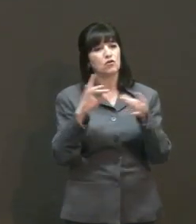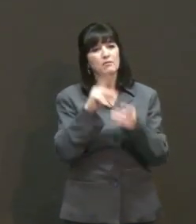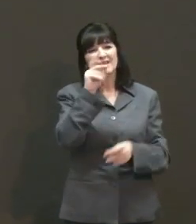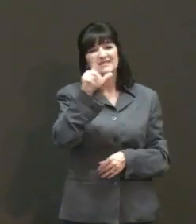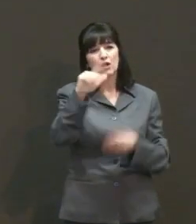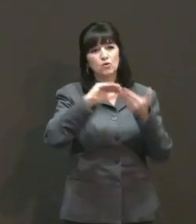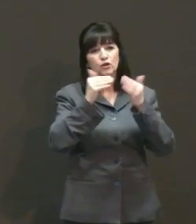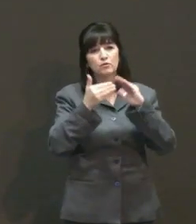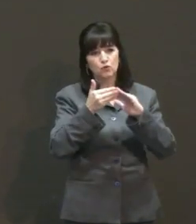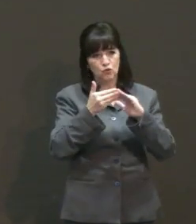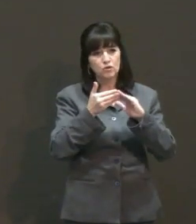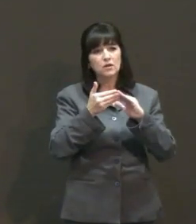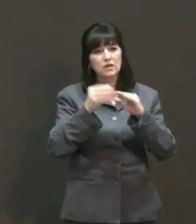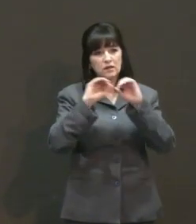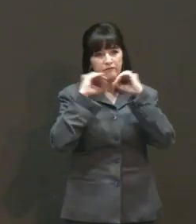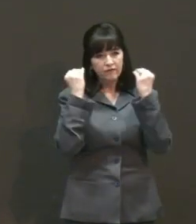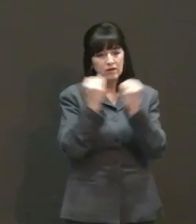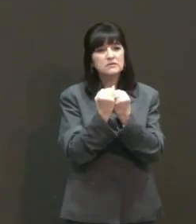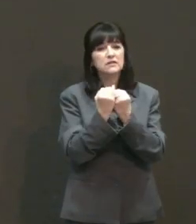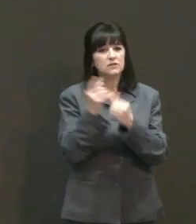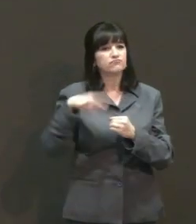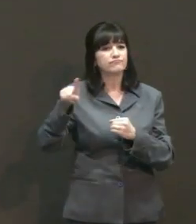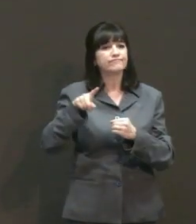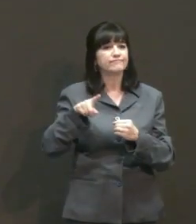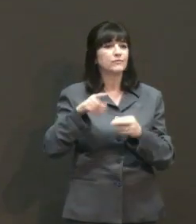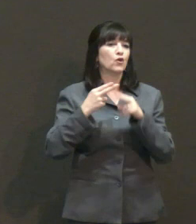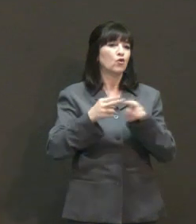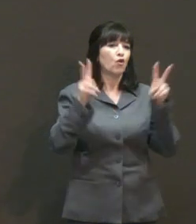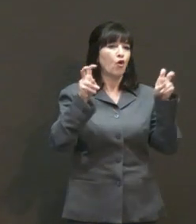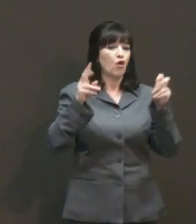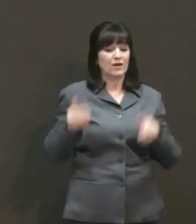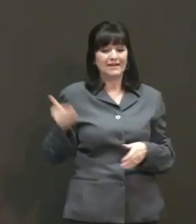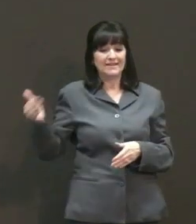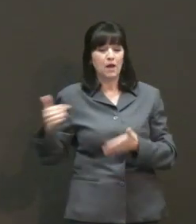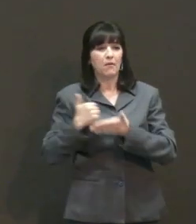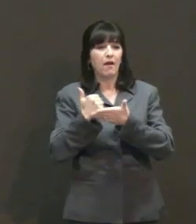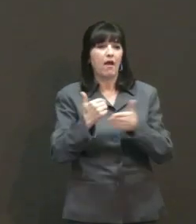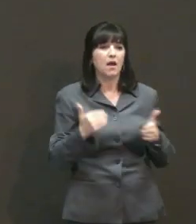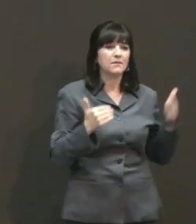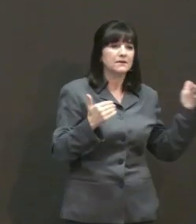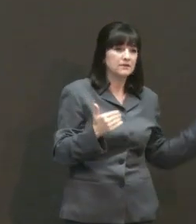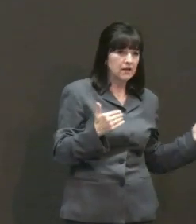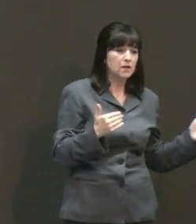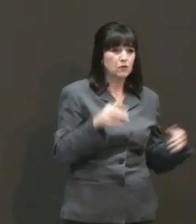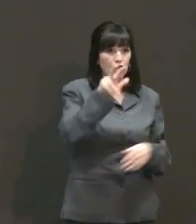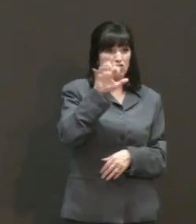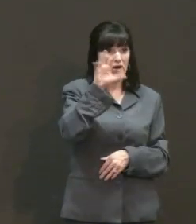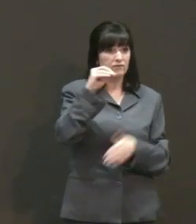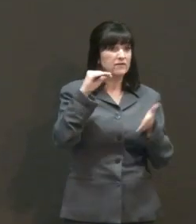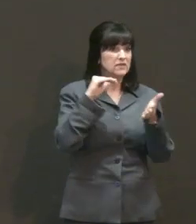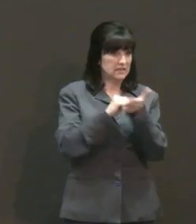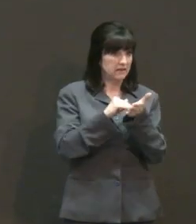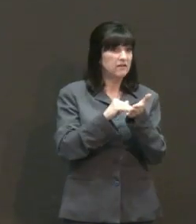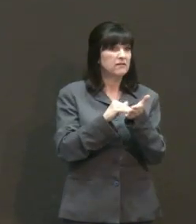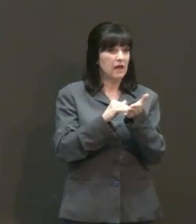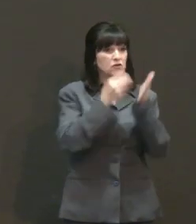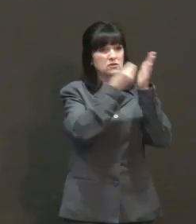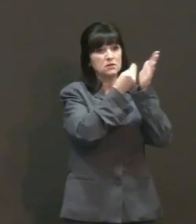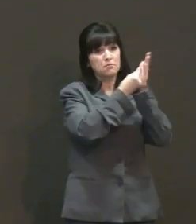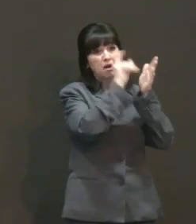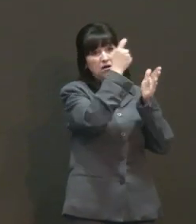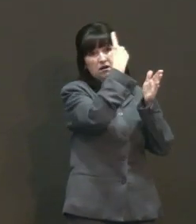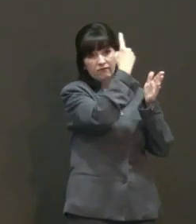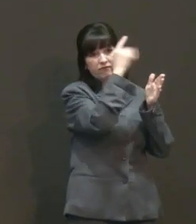Again, neighbors helping neighbors that we talked about all the time here in Delaware. $350,000 awarded already to 11 nonprofits across the